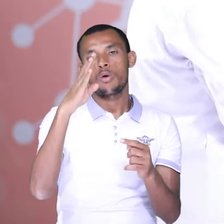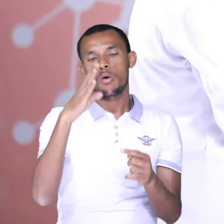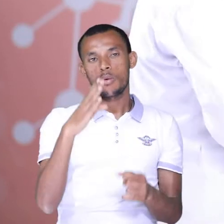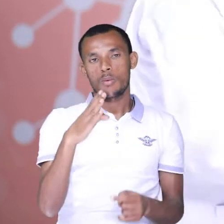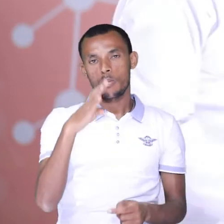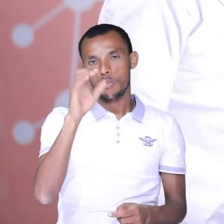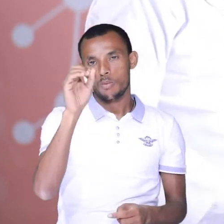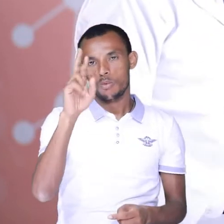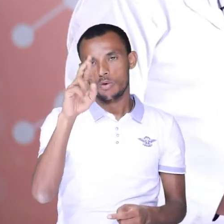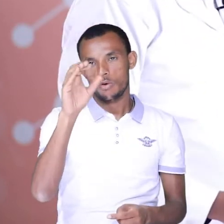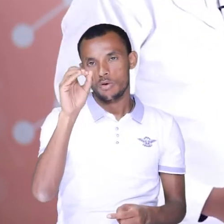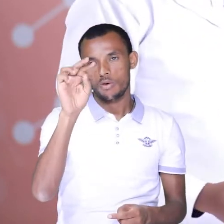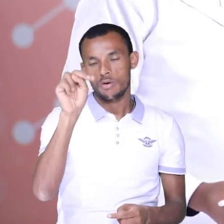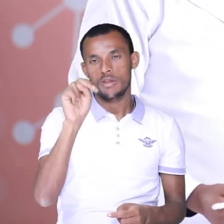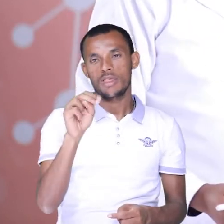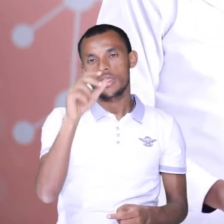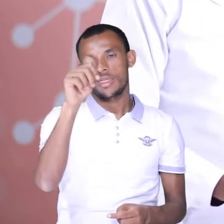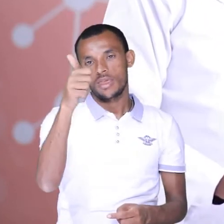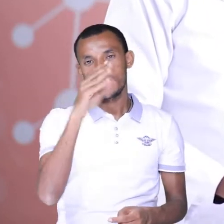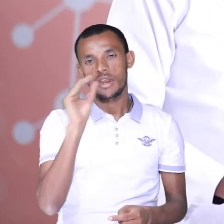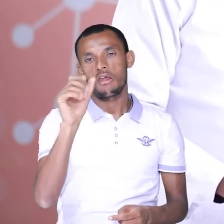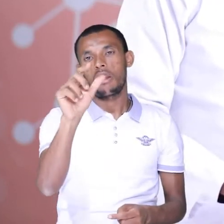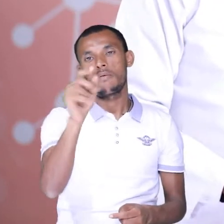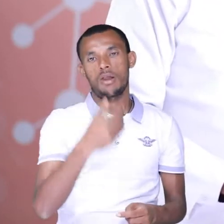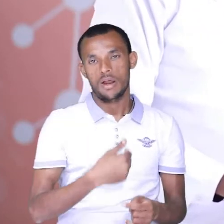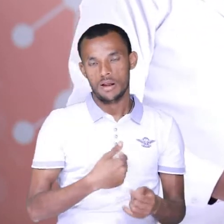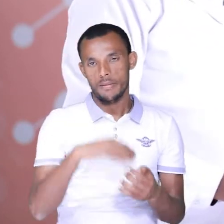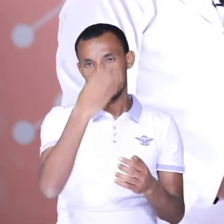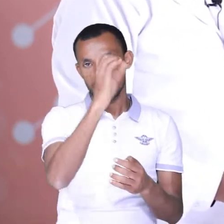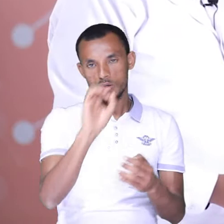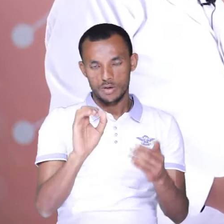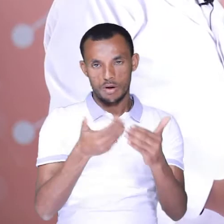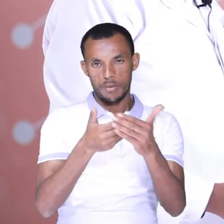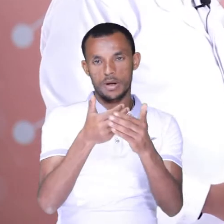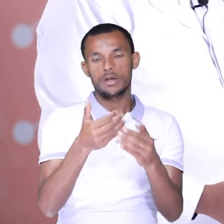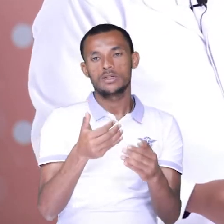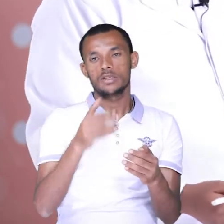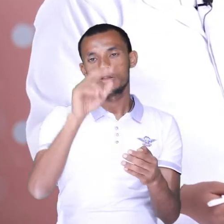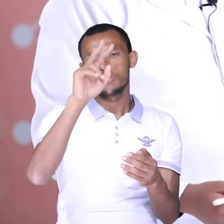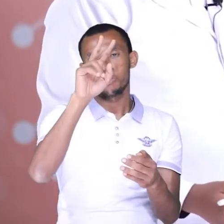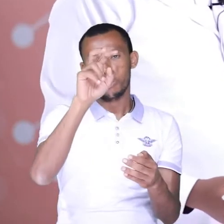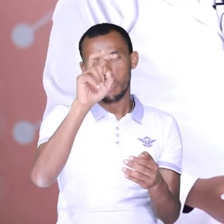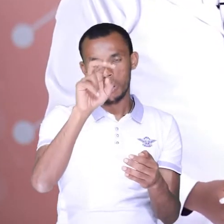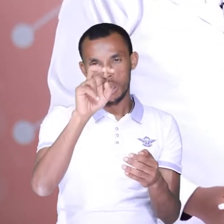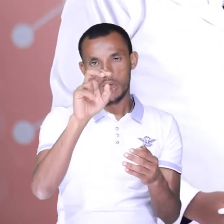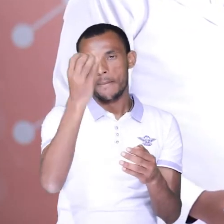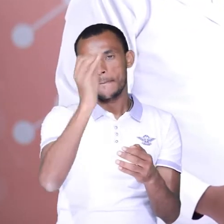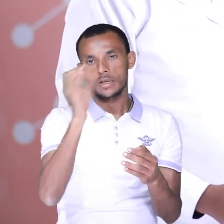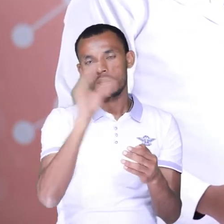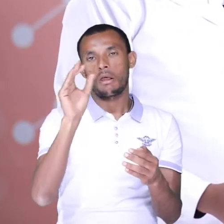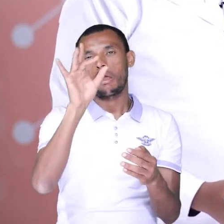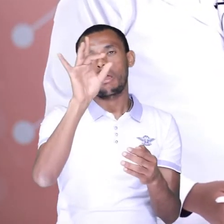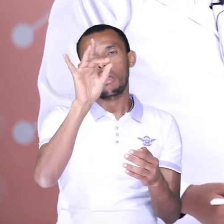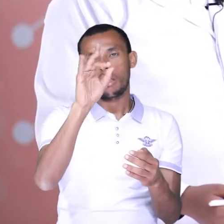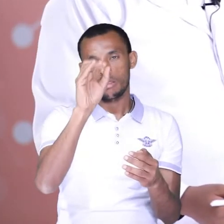are boron 10 and boron 11, with percentage abundance of 20% and